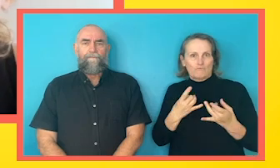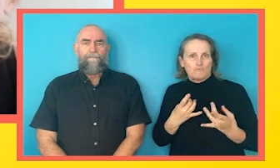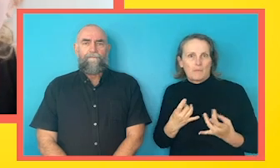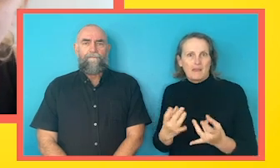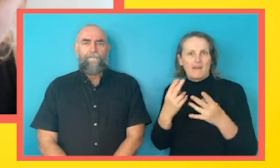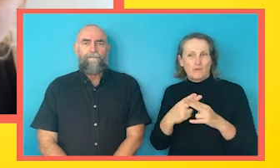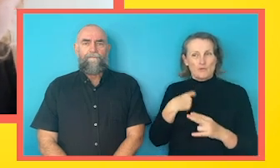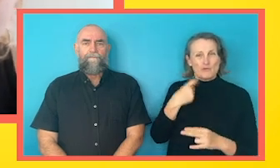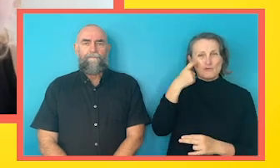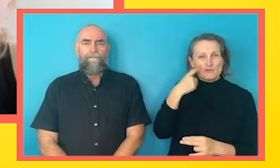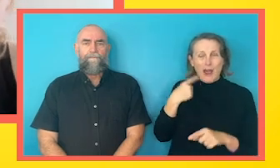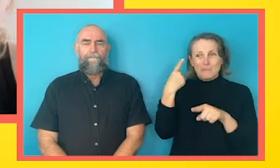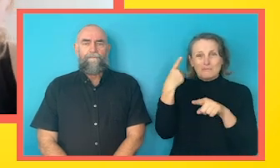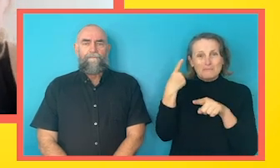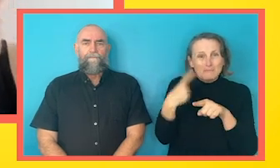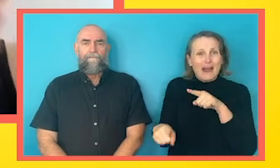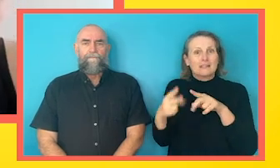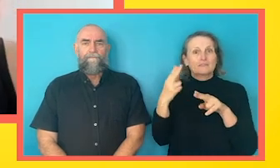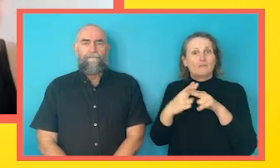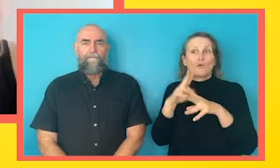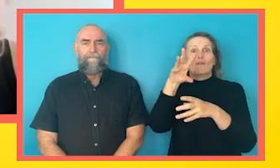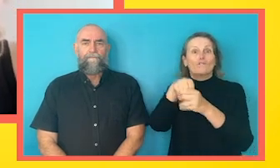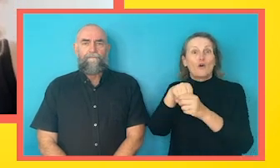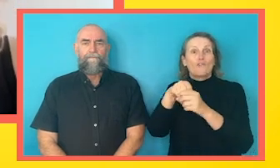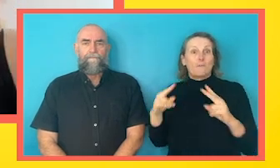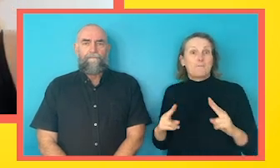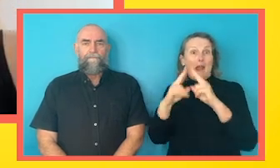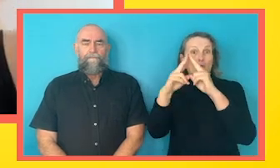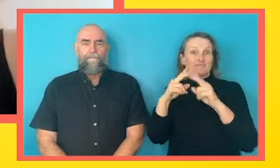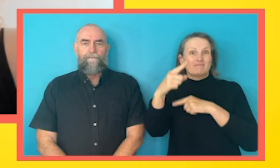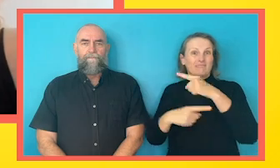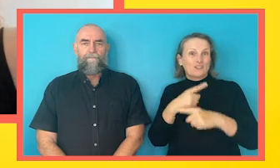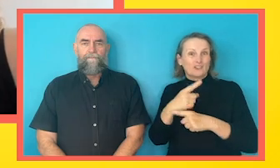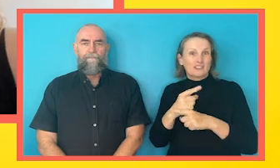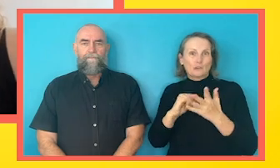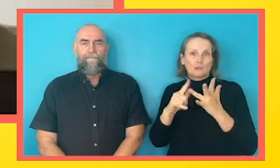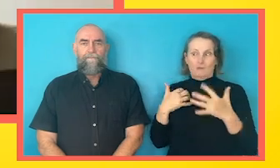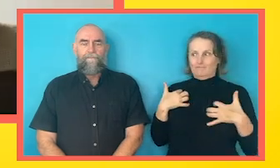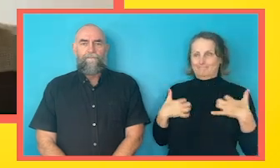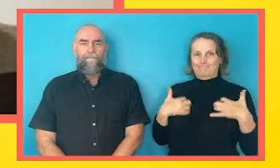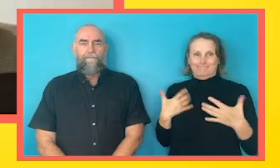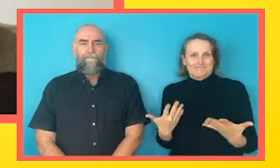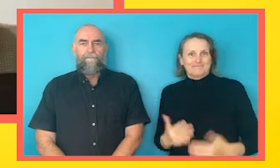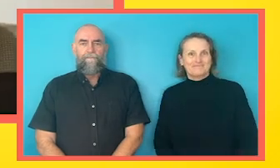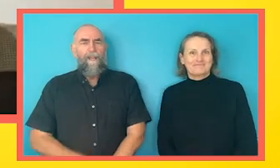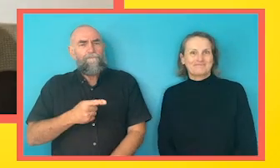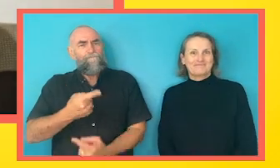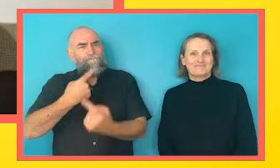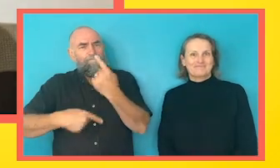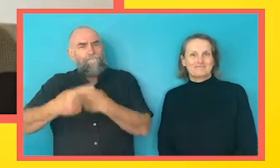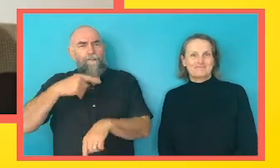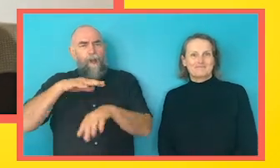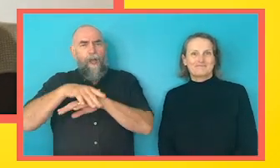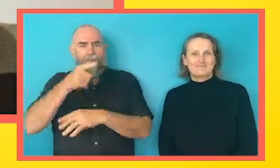of our shots at qualifying for Paris coming up in the next month or so. So that should be really exciting. Can you talk me through the process